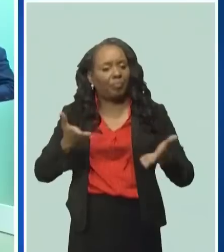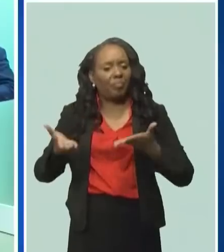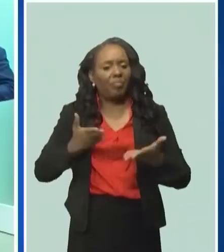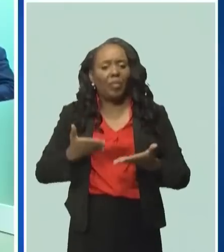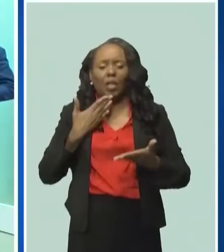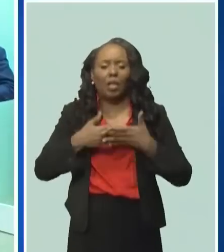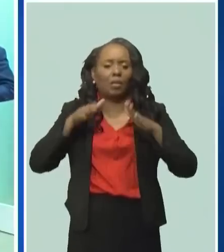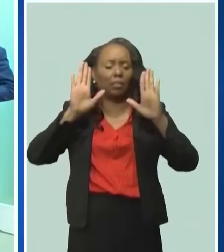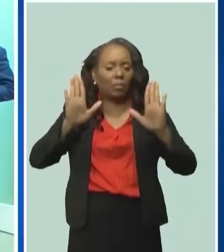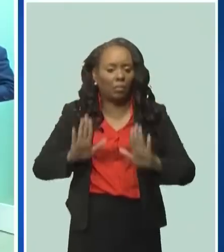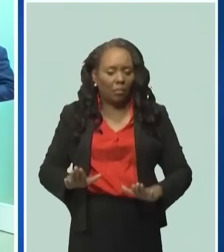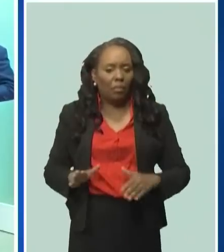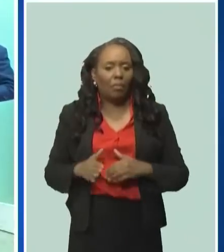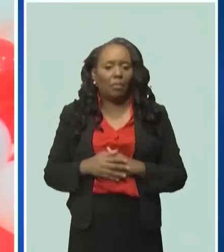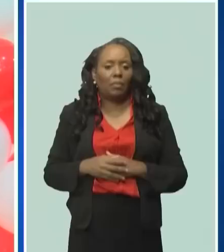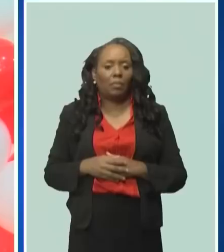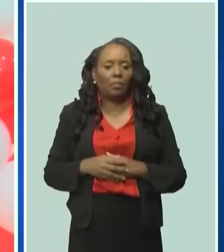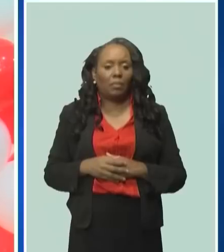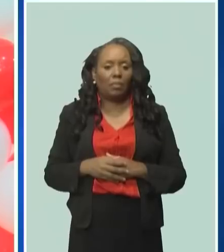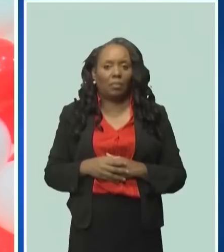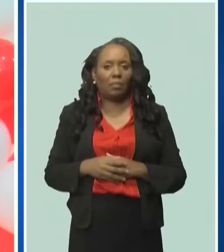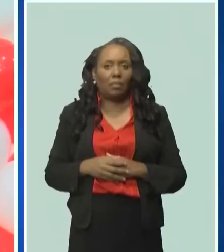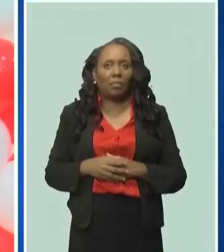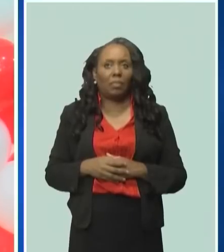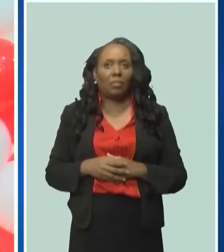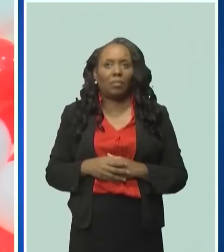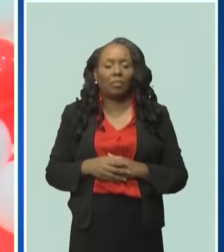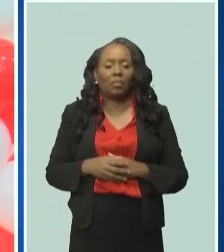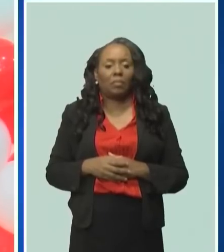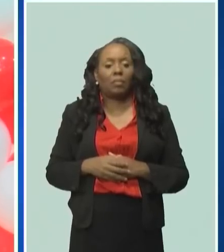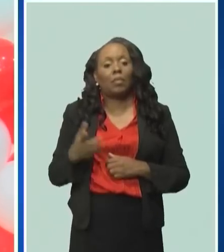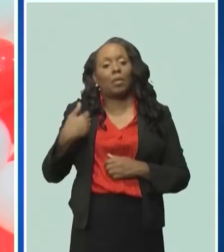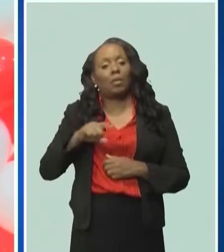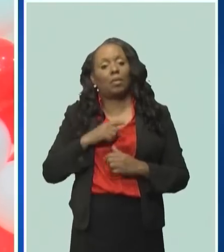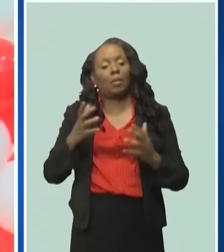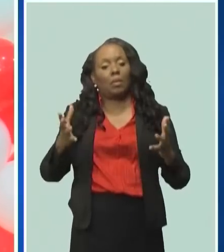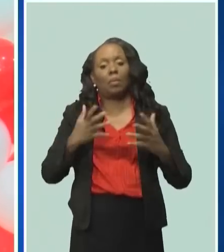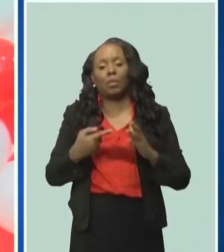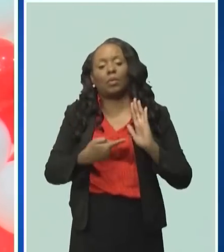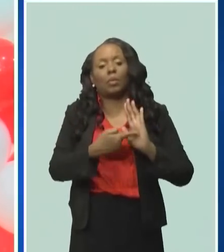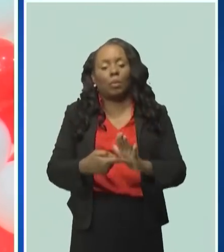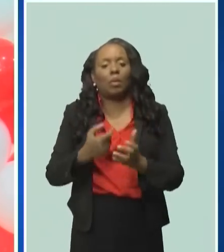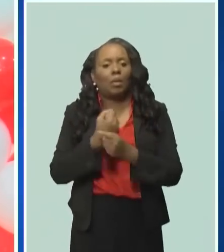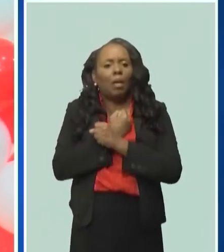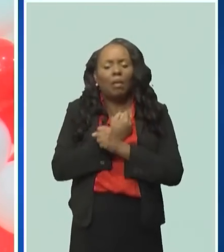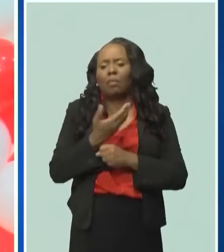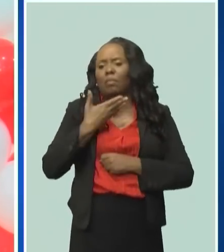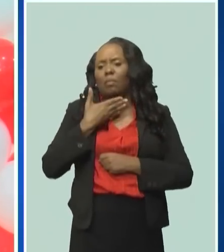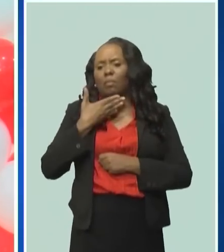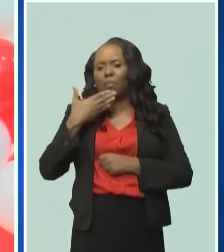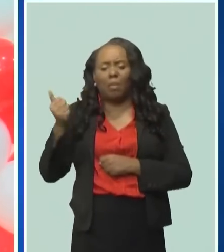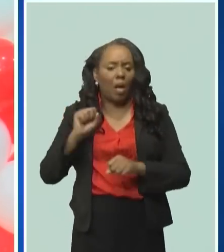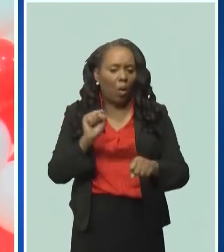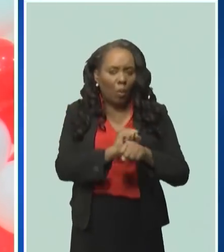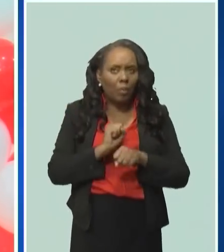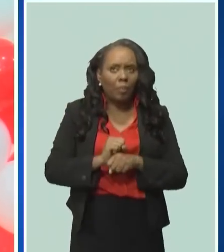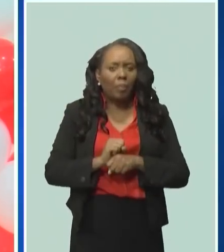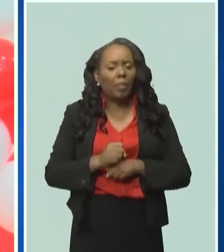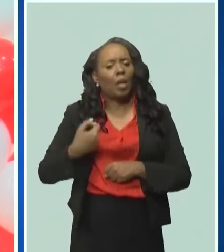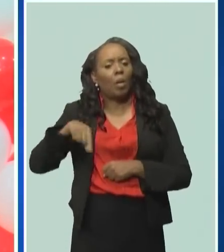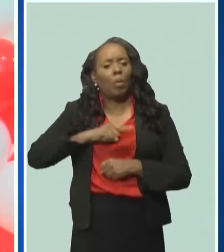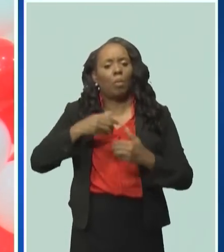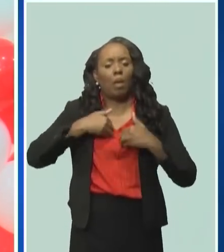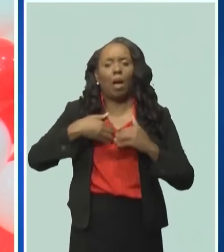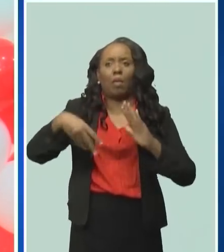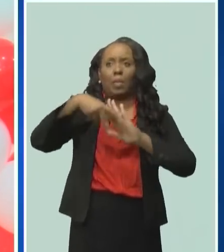excellence. At the heart of our ethos lies a commitment to love and best interest, principles that guide us in every decision we make and